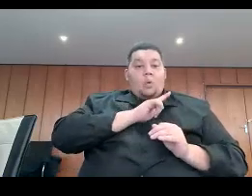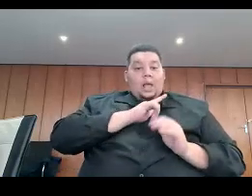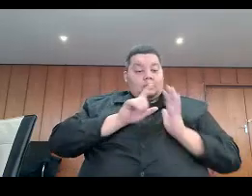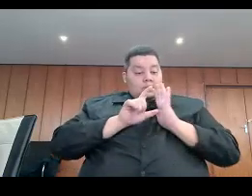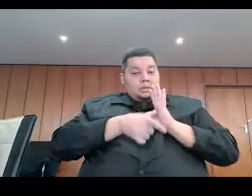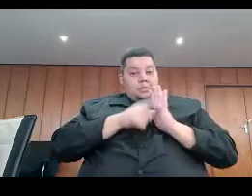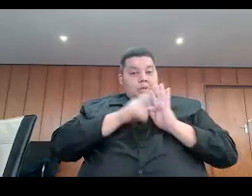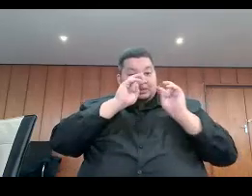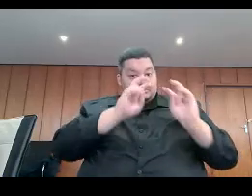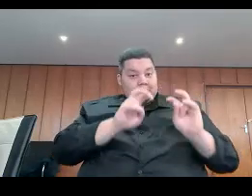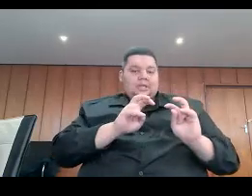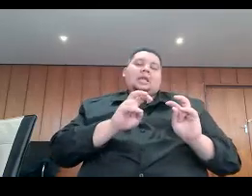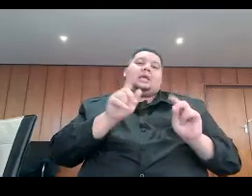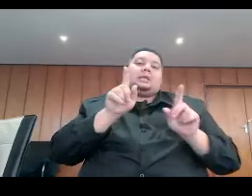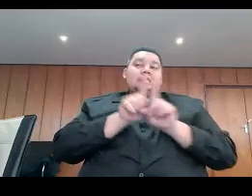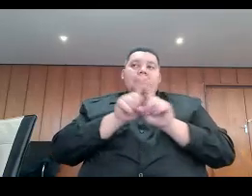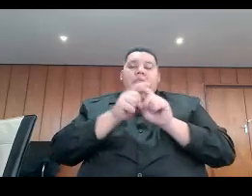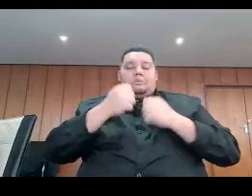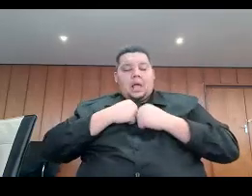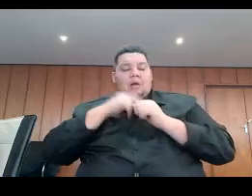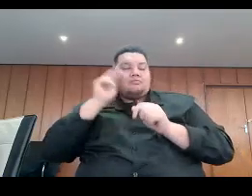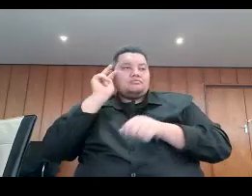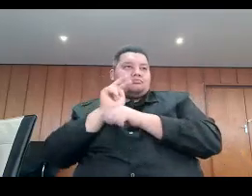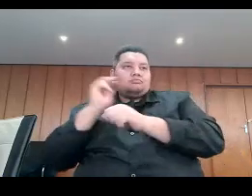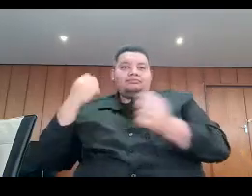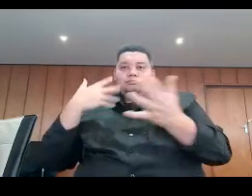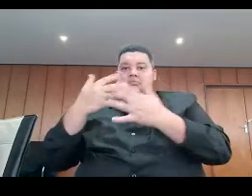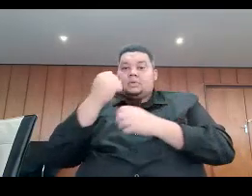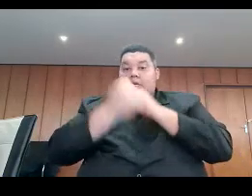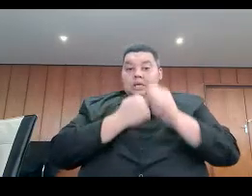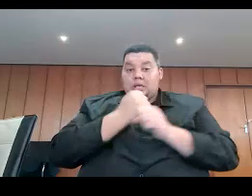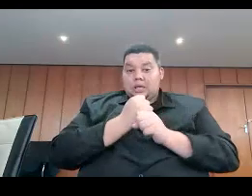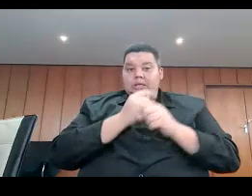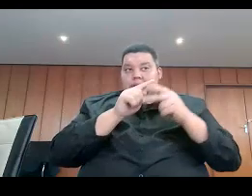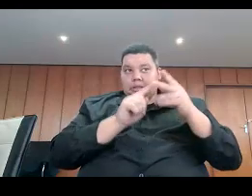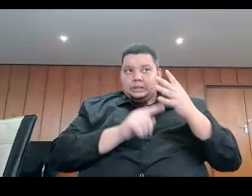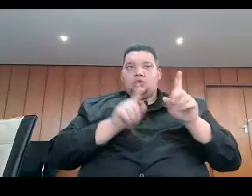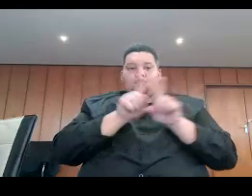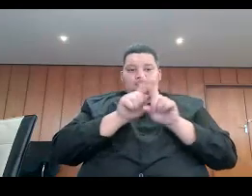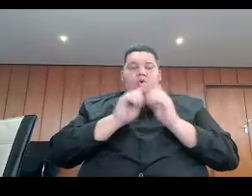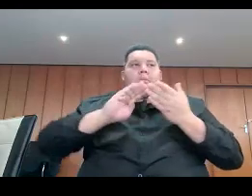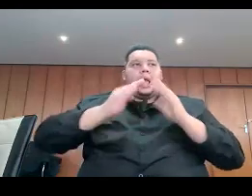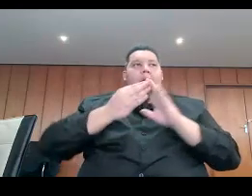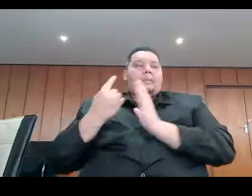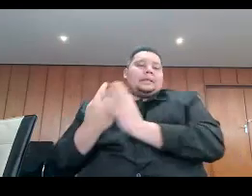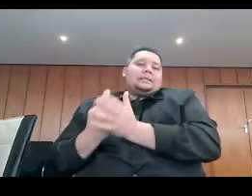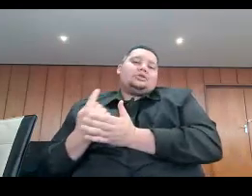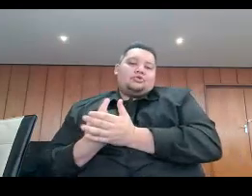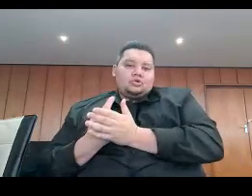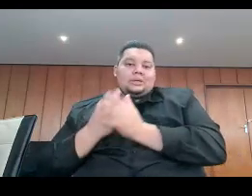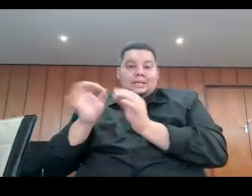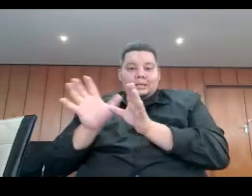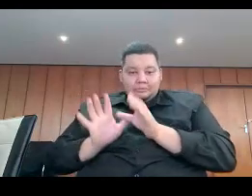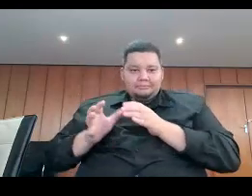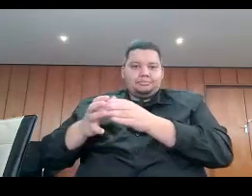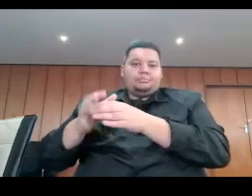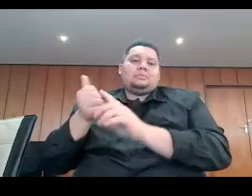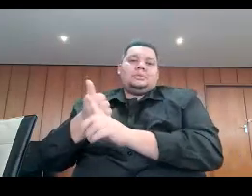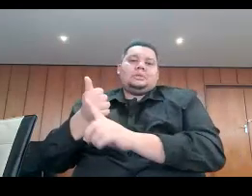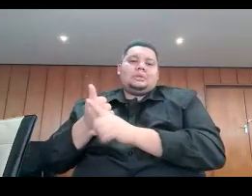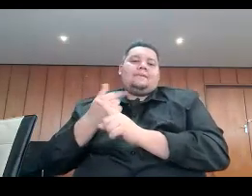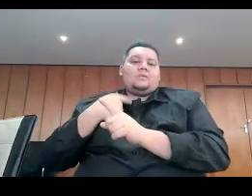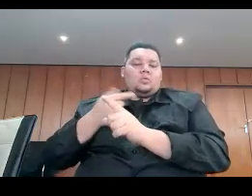and that's been my observation over the years, it too becomes a silo. It too becomes a discipline on its own,